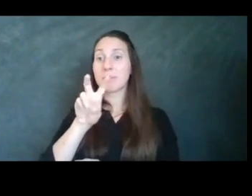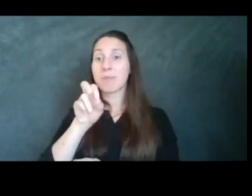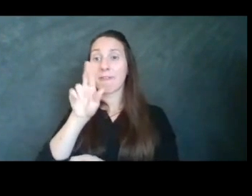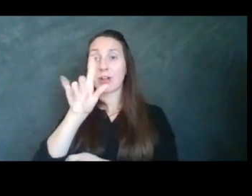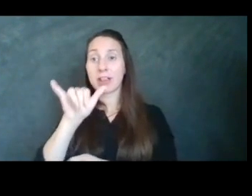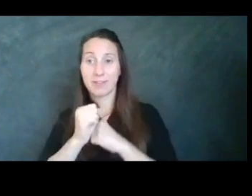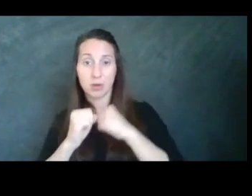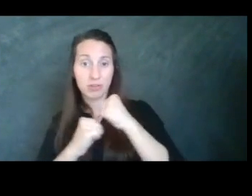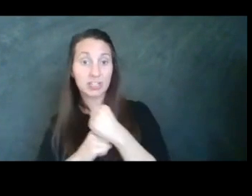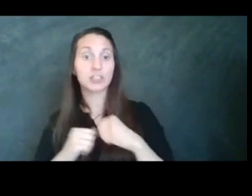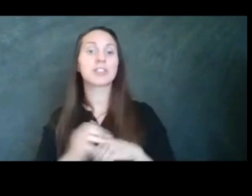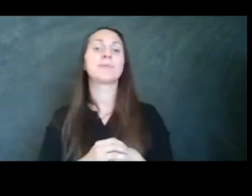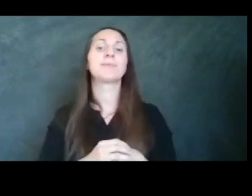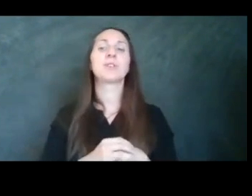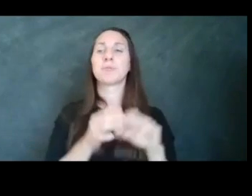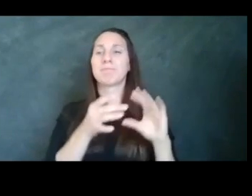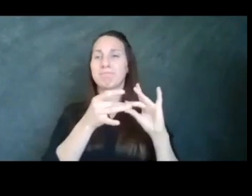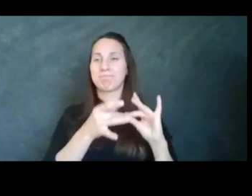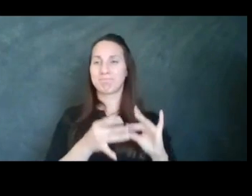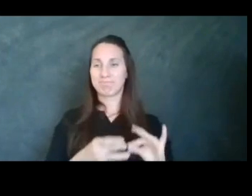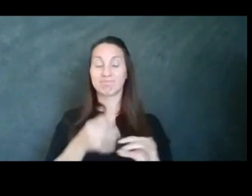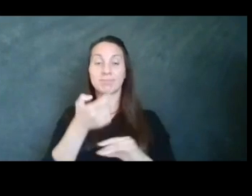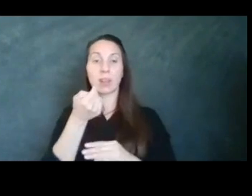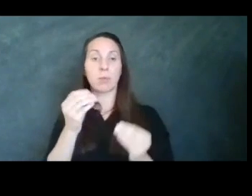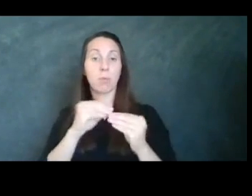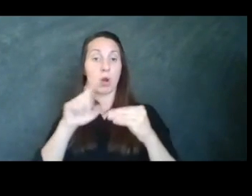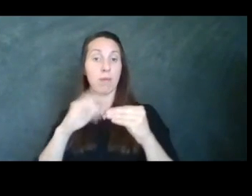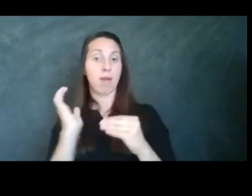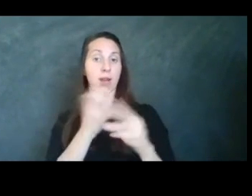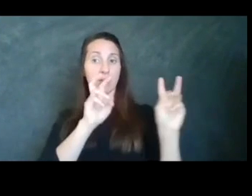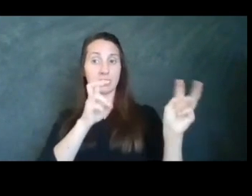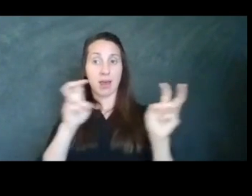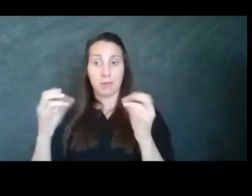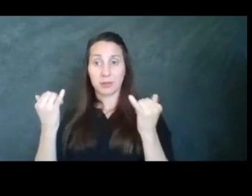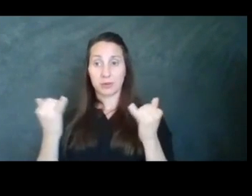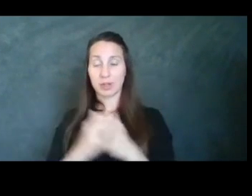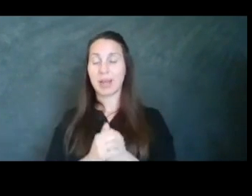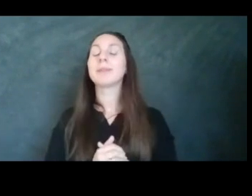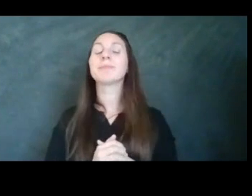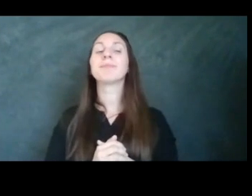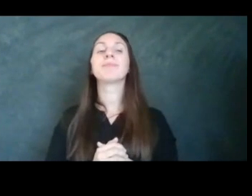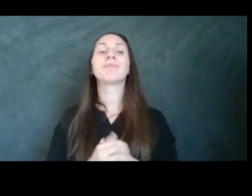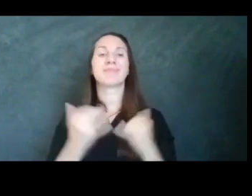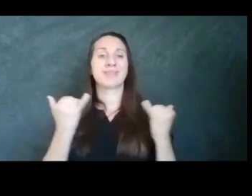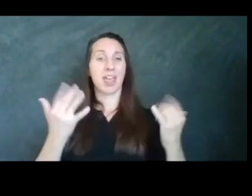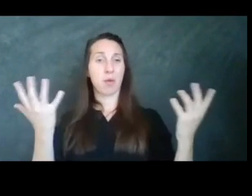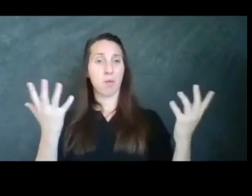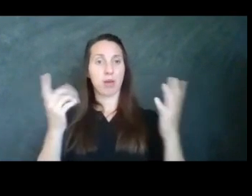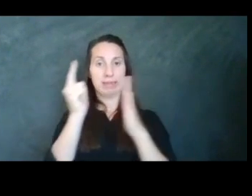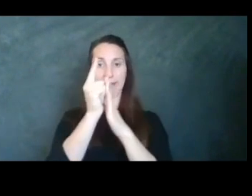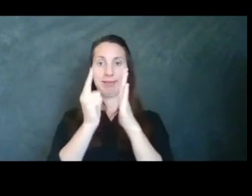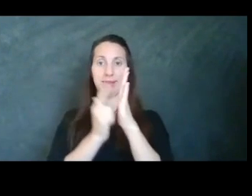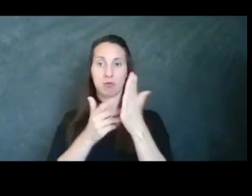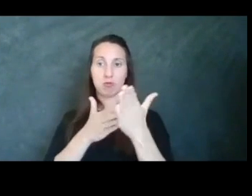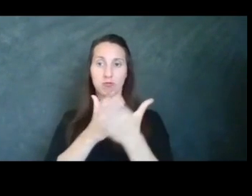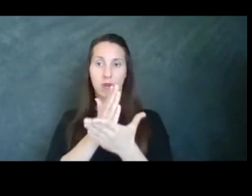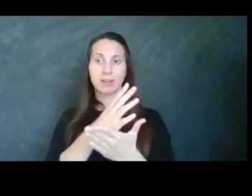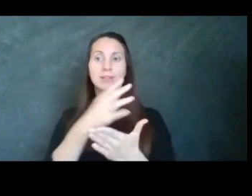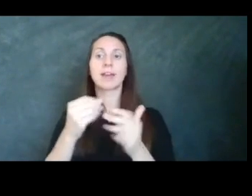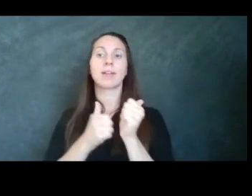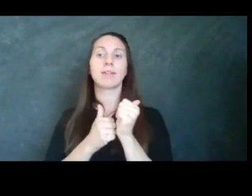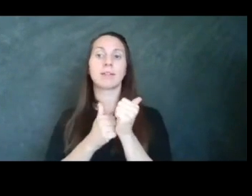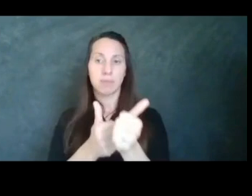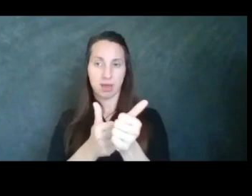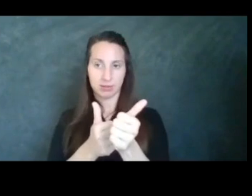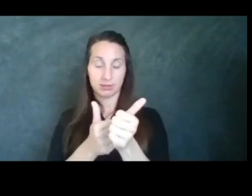words of introduction about our topic today. We're talking about legal rights and compliance, and the 2